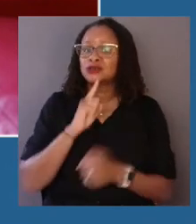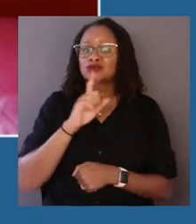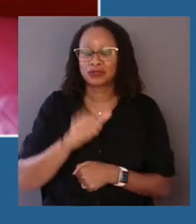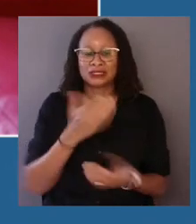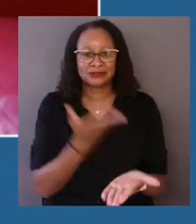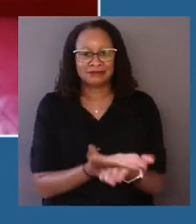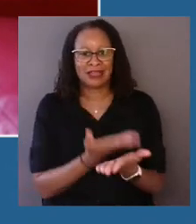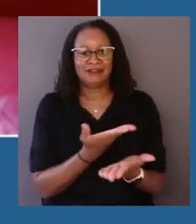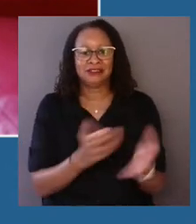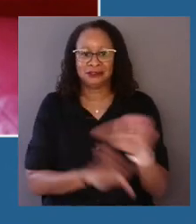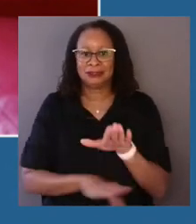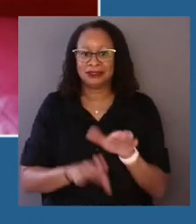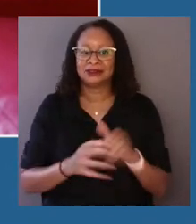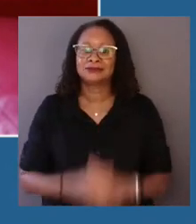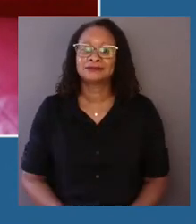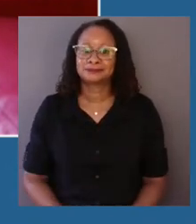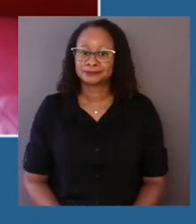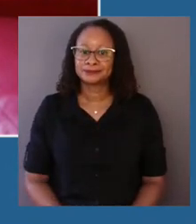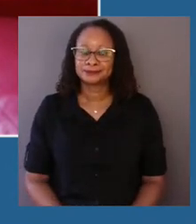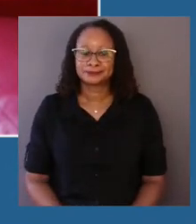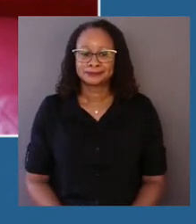evidence-based.